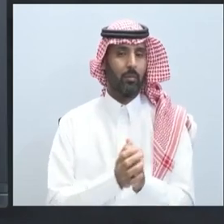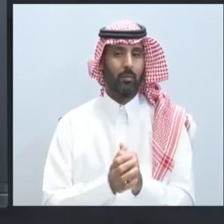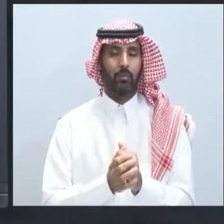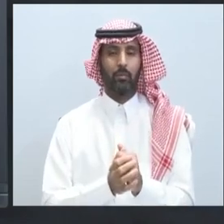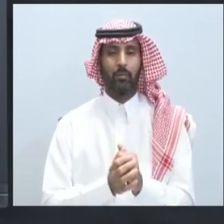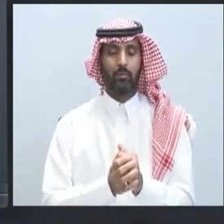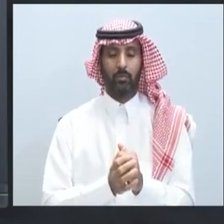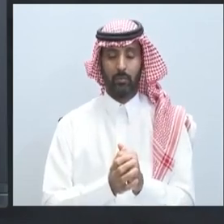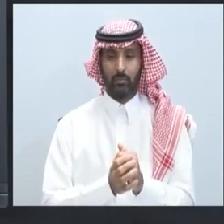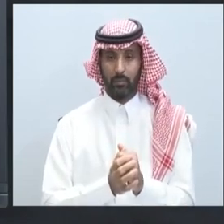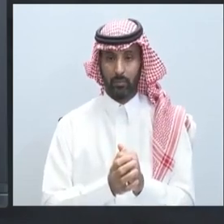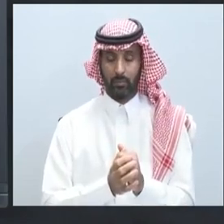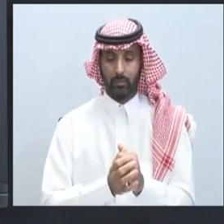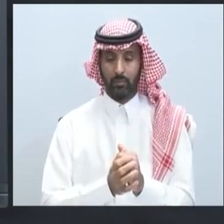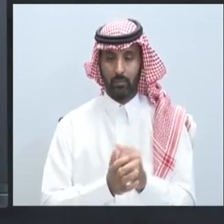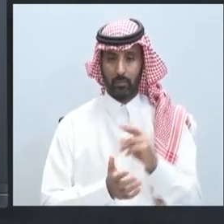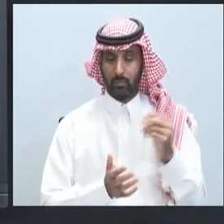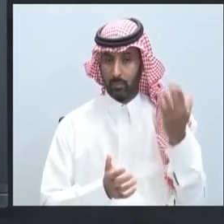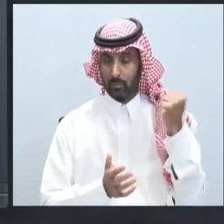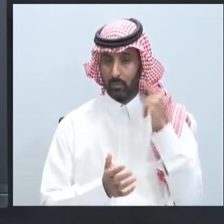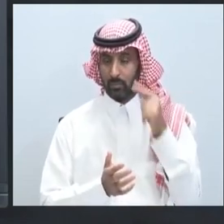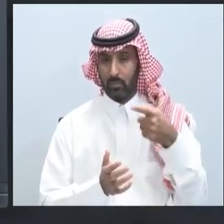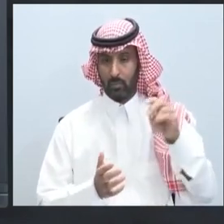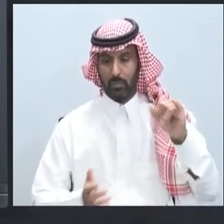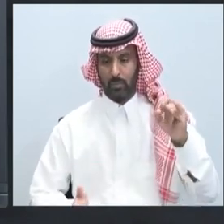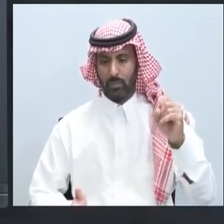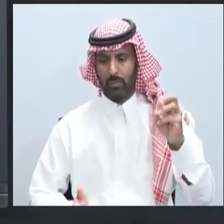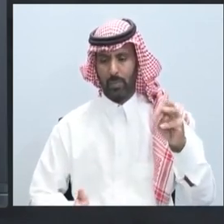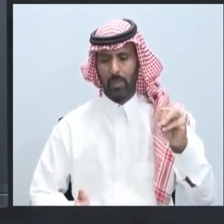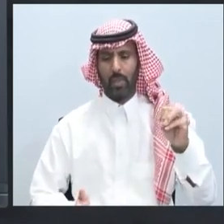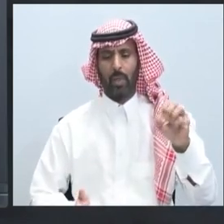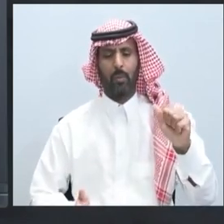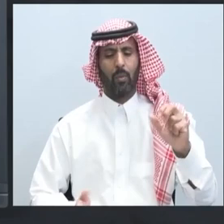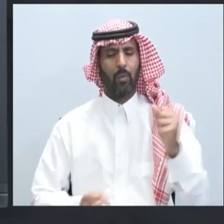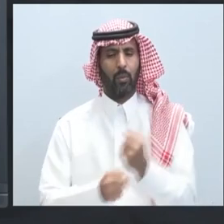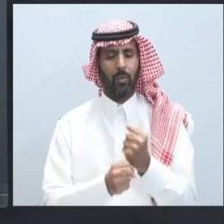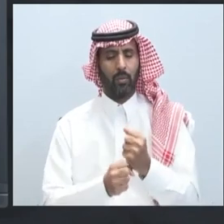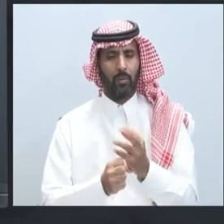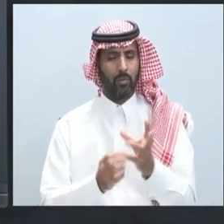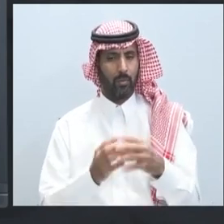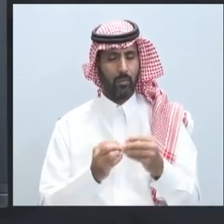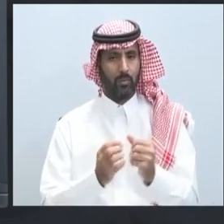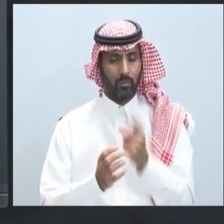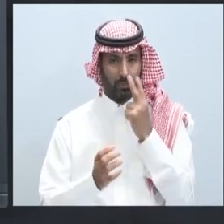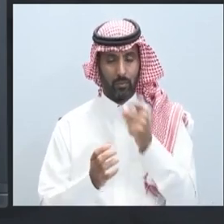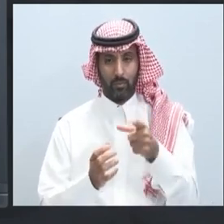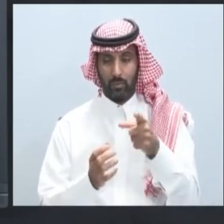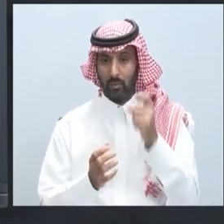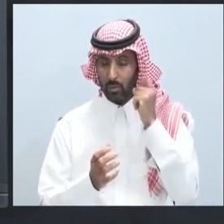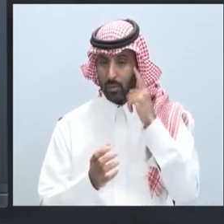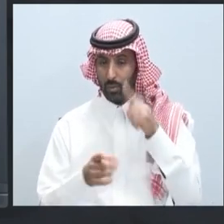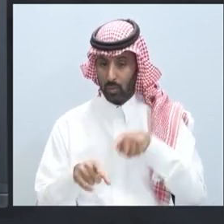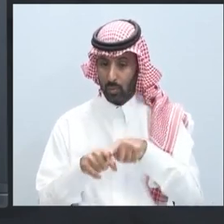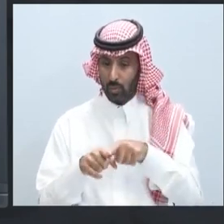dilemma? Just like the one that I just told you, when you figure out that your